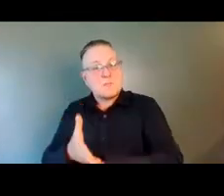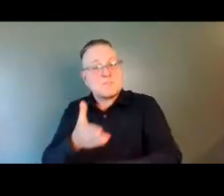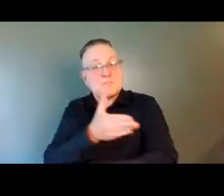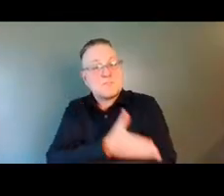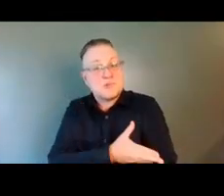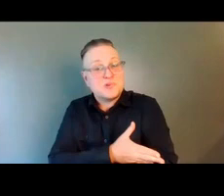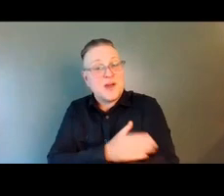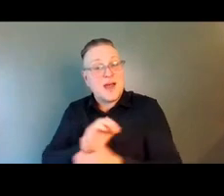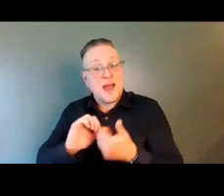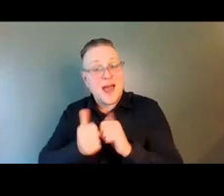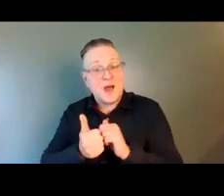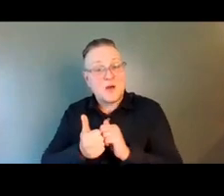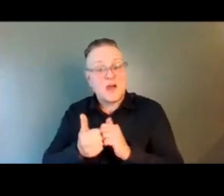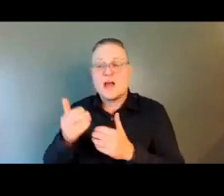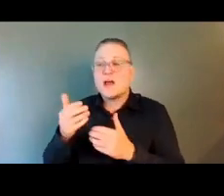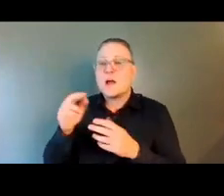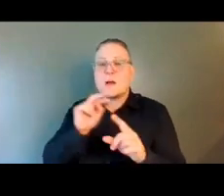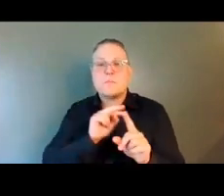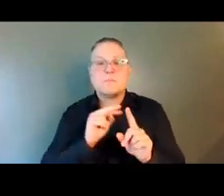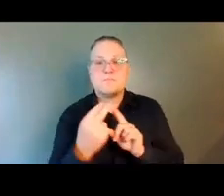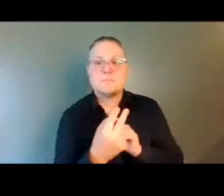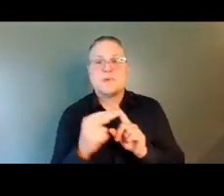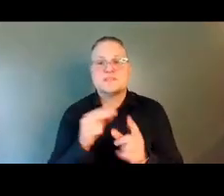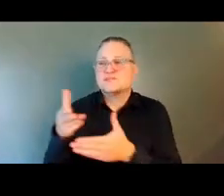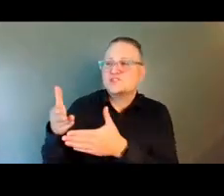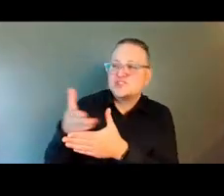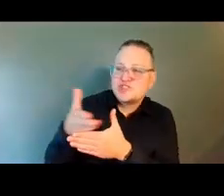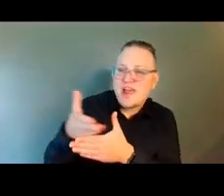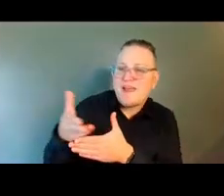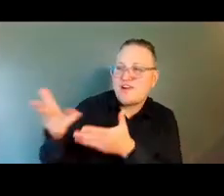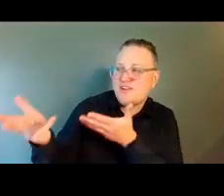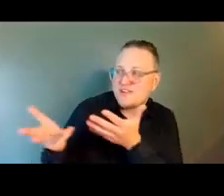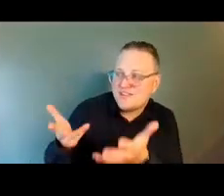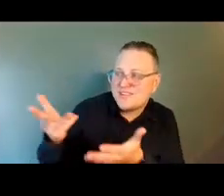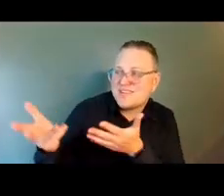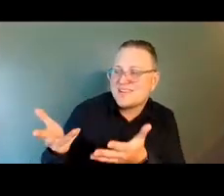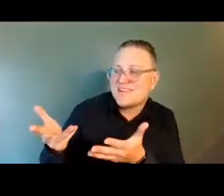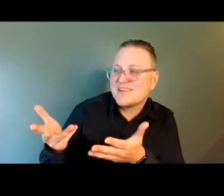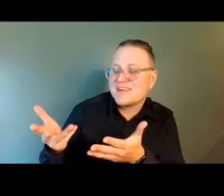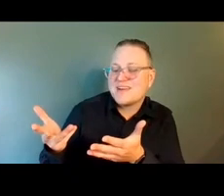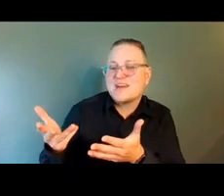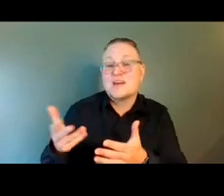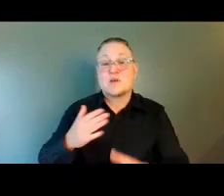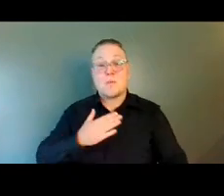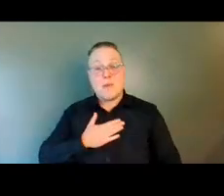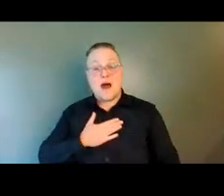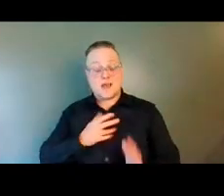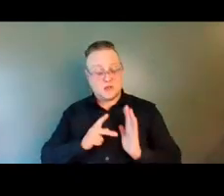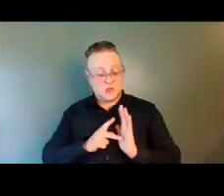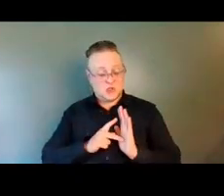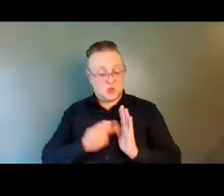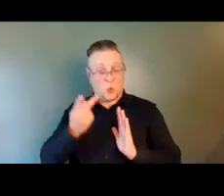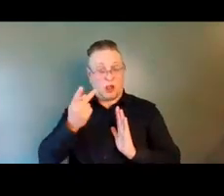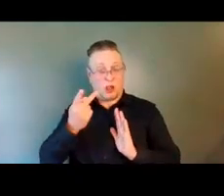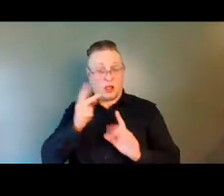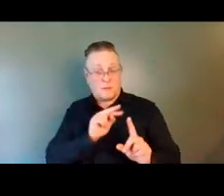along the way to understand the perspective that you bring. And in sharing the dual perspective that I had